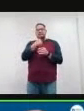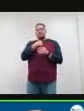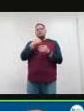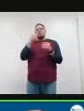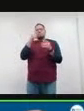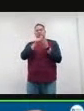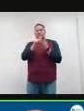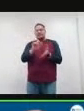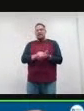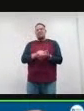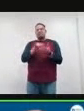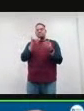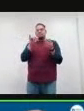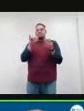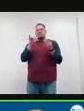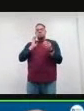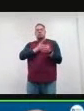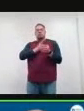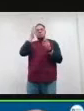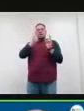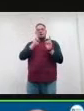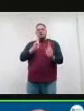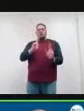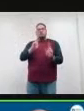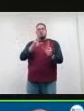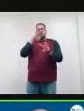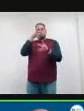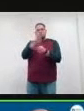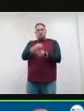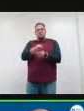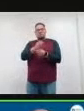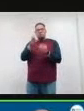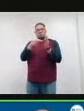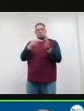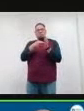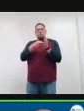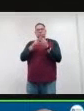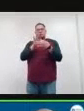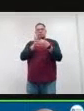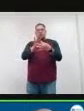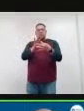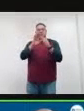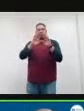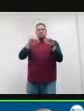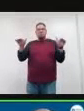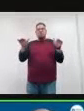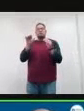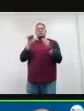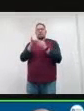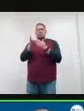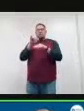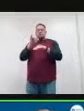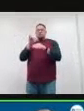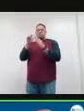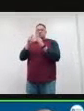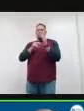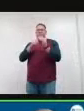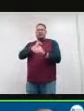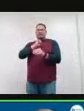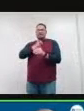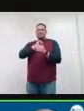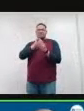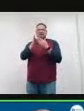wrote the statement, the board will honor its trustee role with regards to children. That's just a note to myself. It's really these